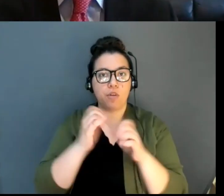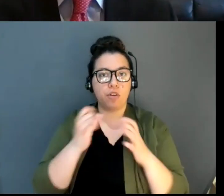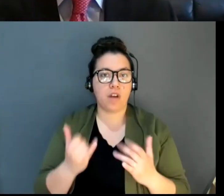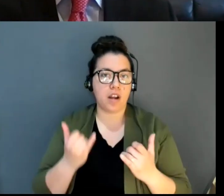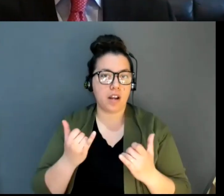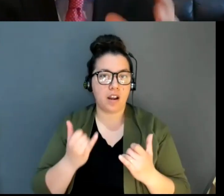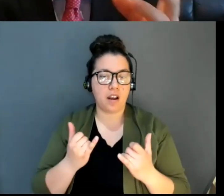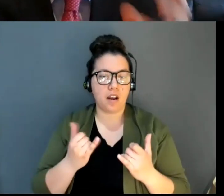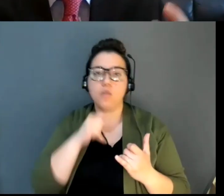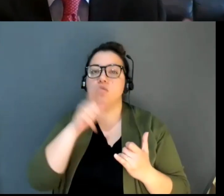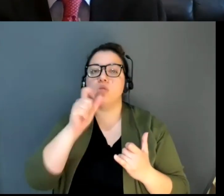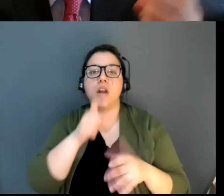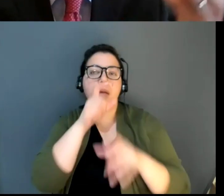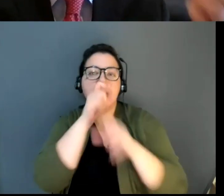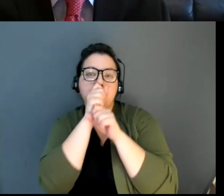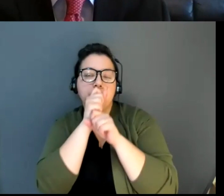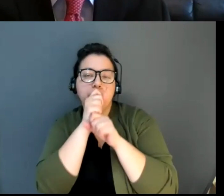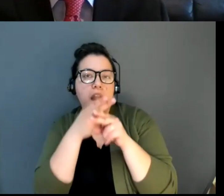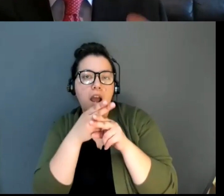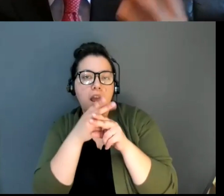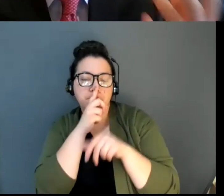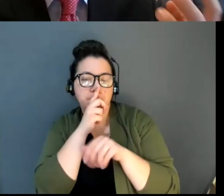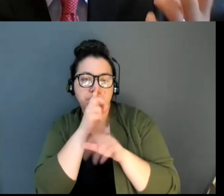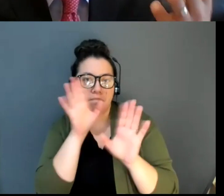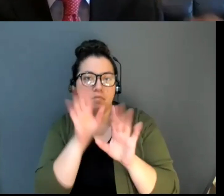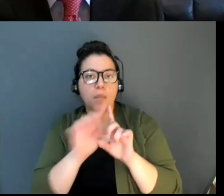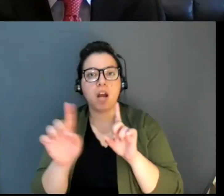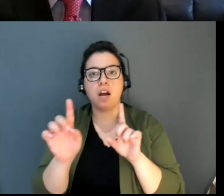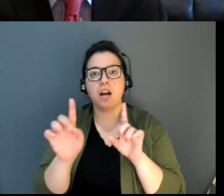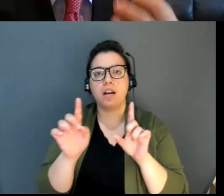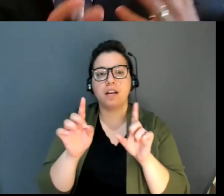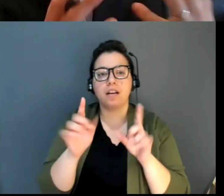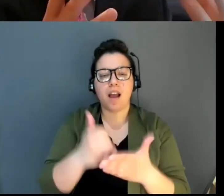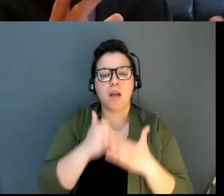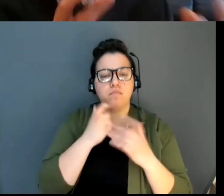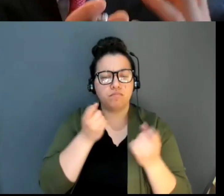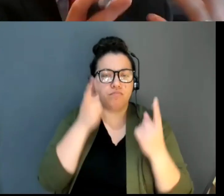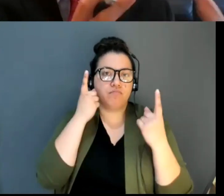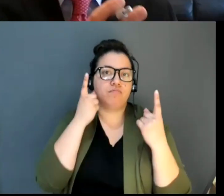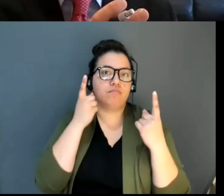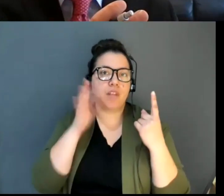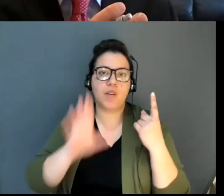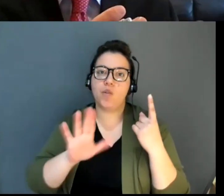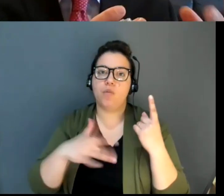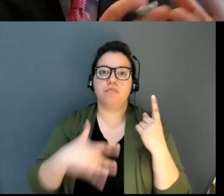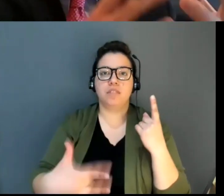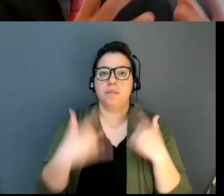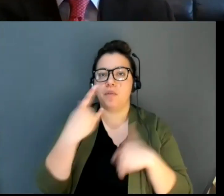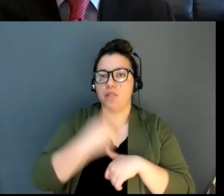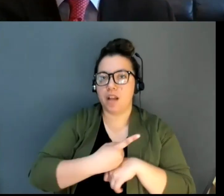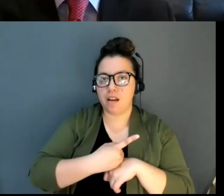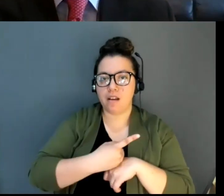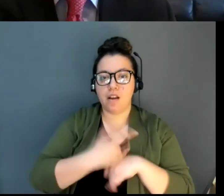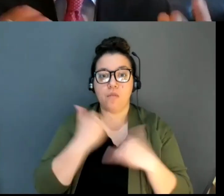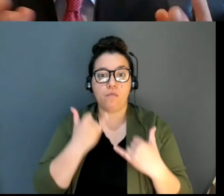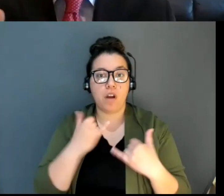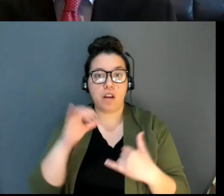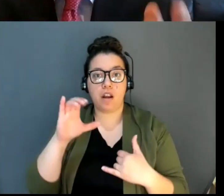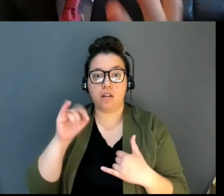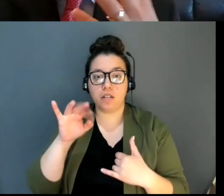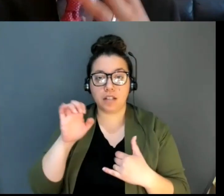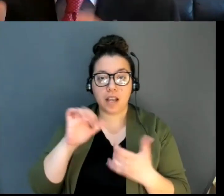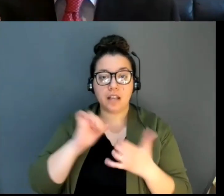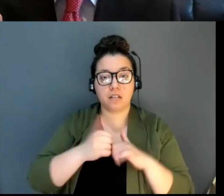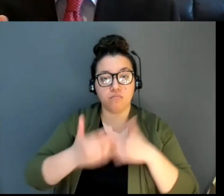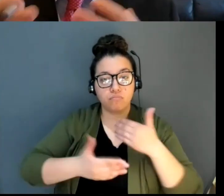nothing sensitive, but just take us into like a day in the life. Like, what does it look like? Where are you in the case right now? Help